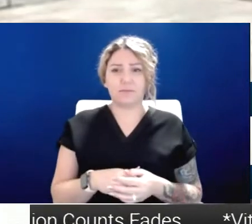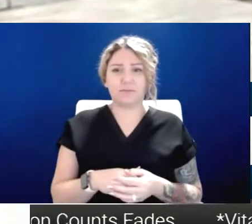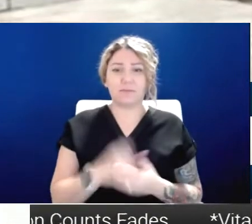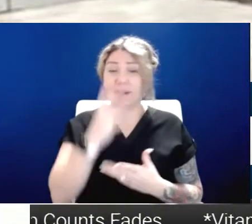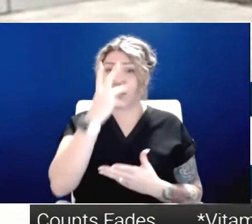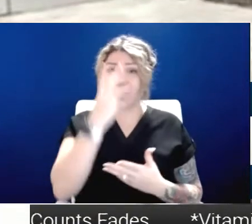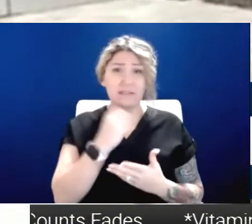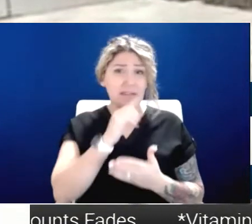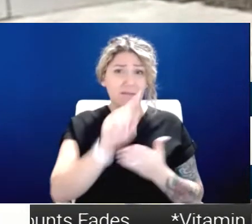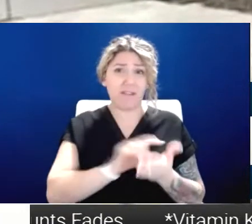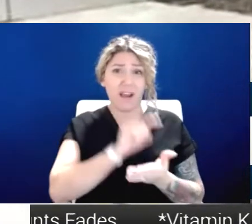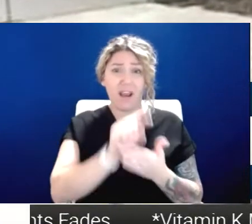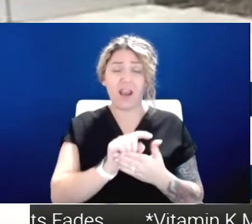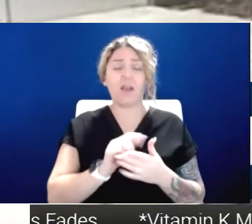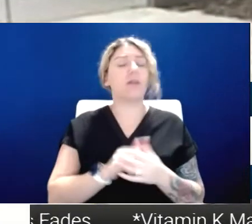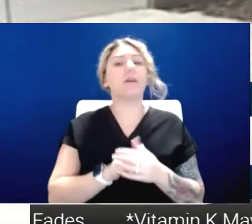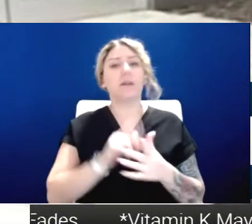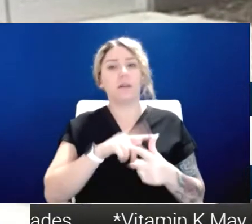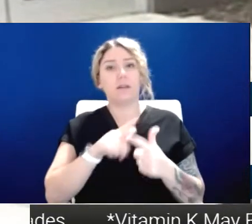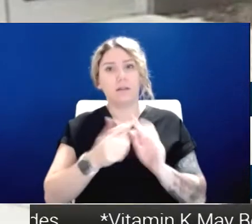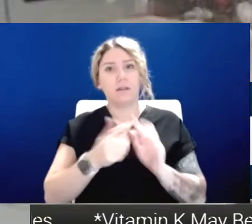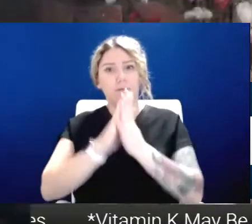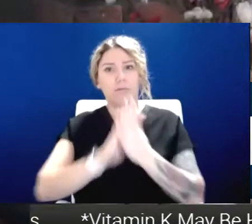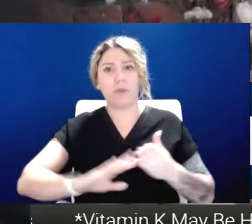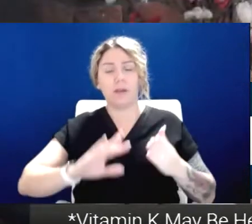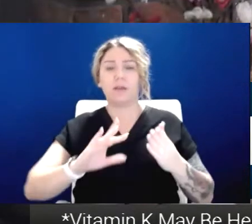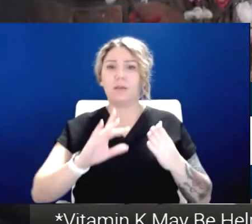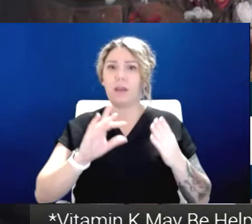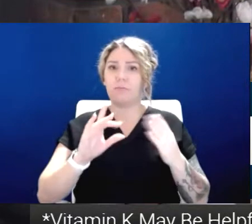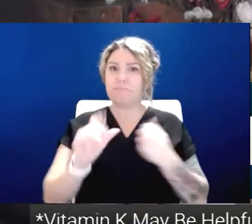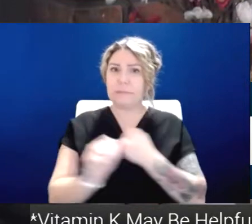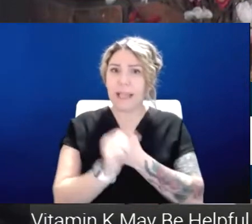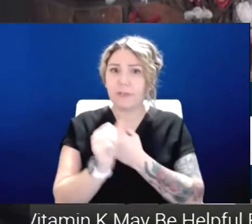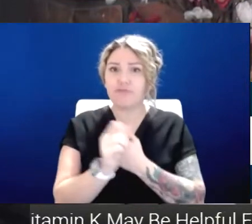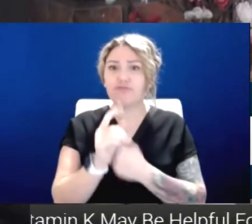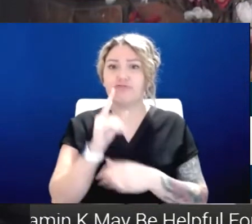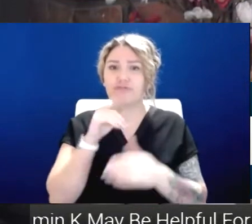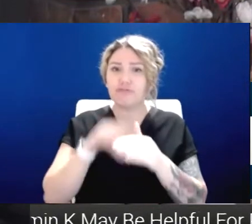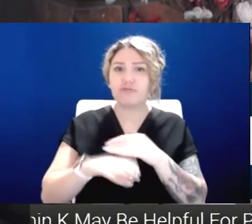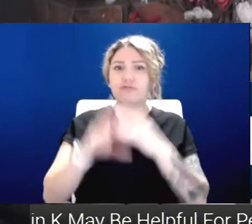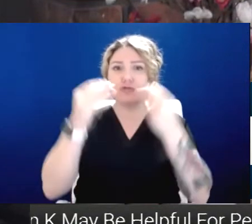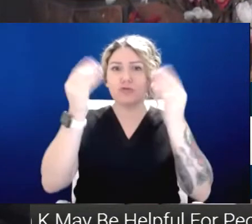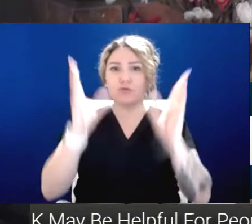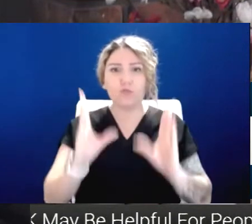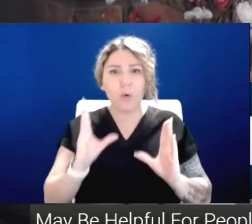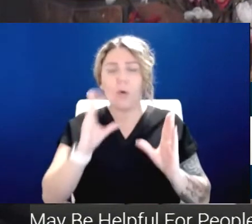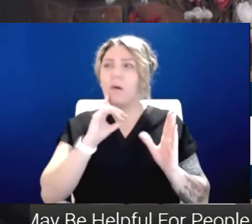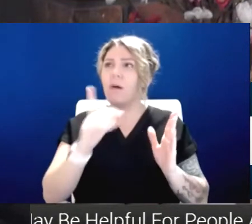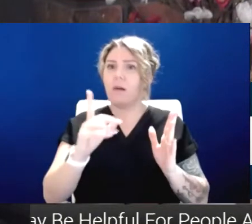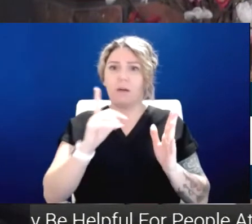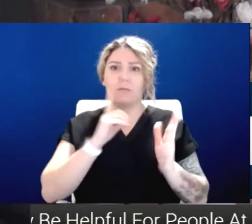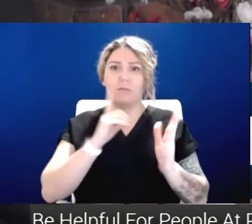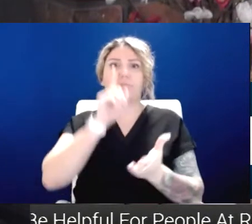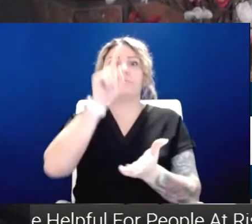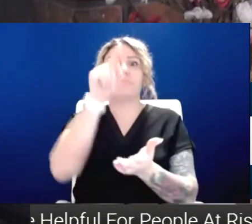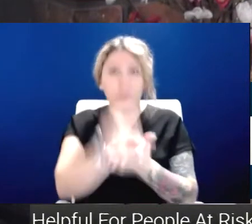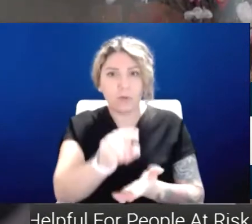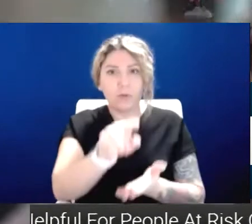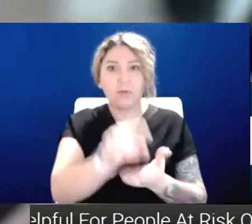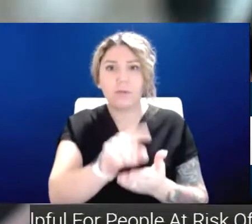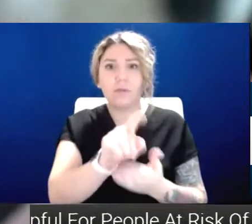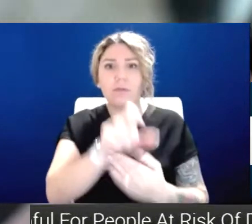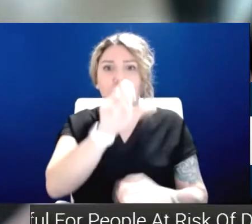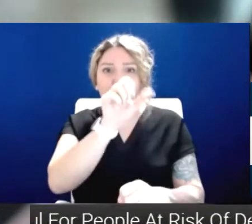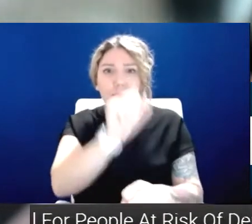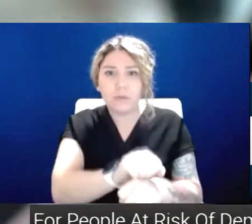Then the episodes got dangerous. I was walking into a local store, walked in, fell face first on the concrete, and went into my first grand mal